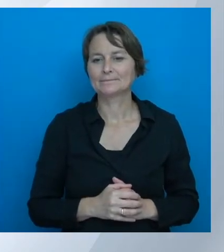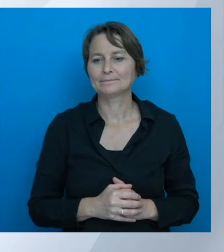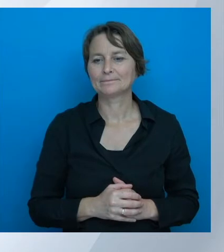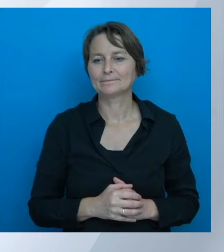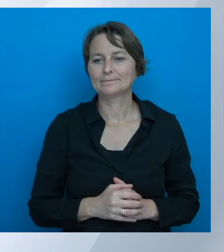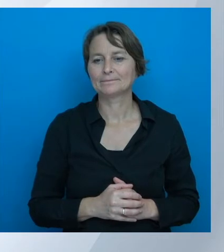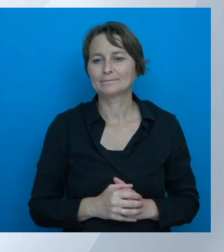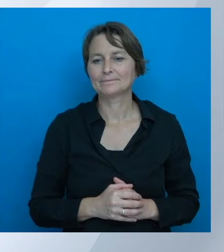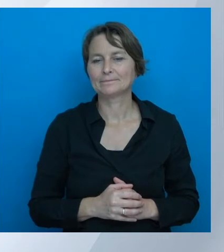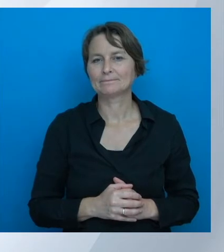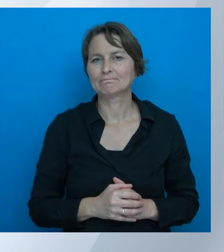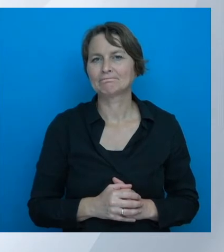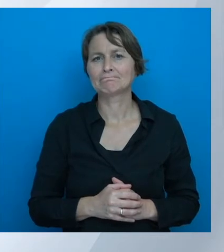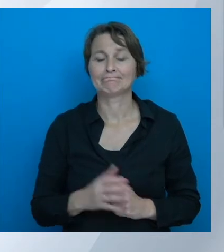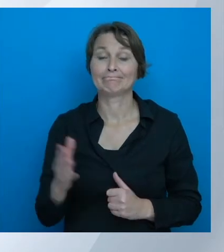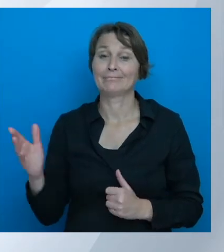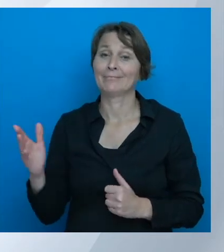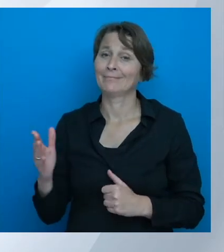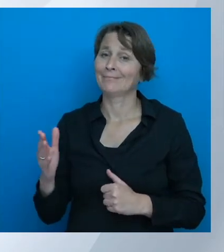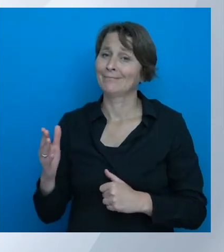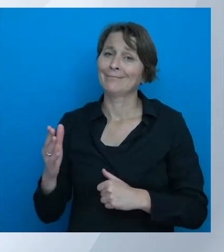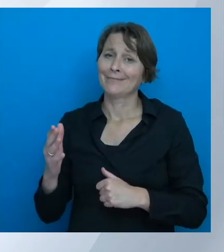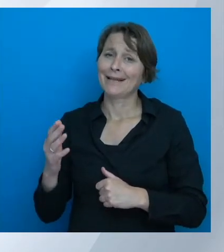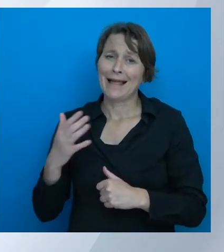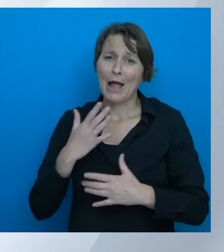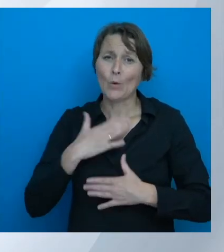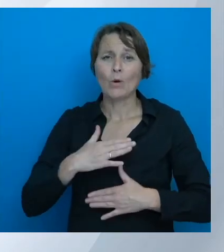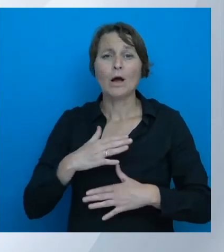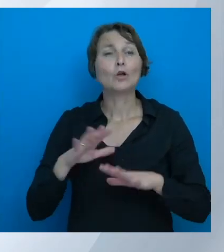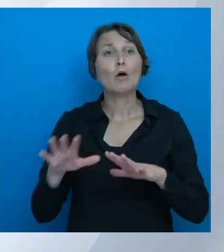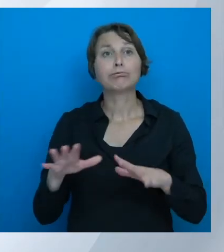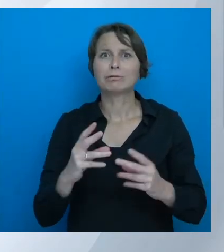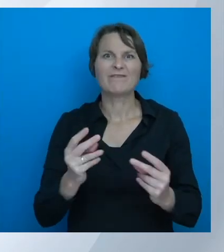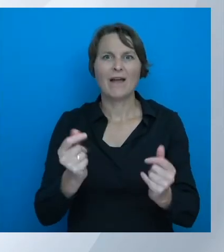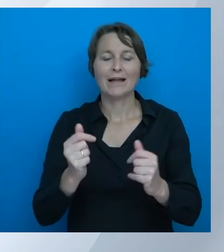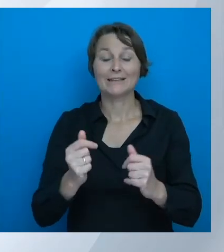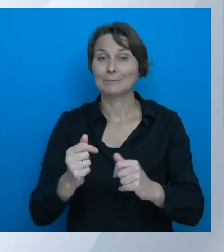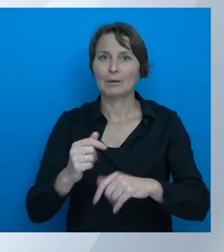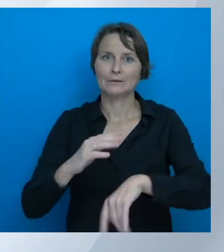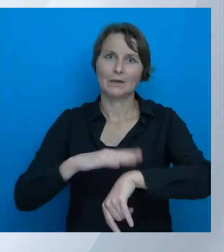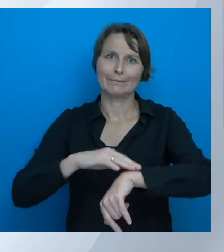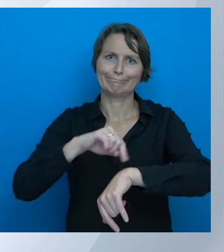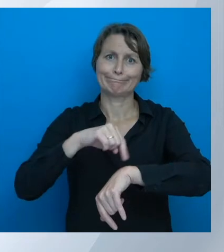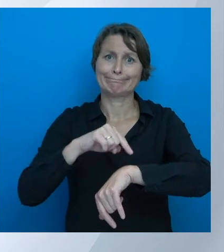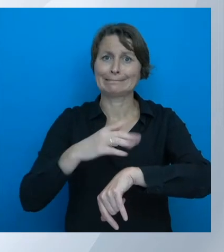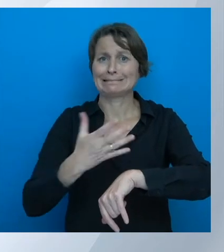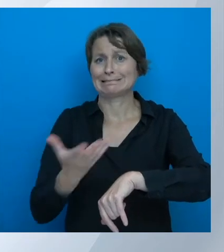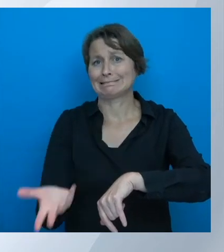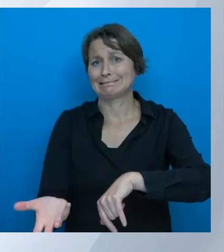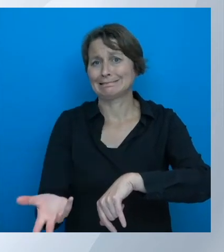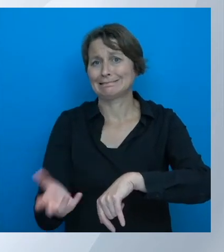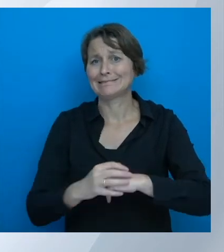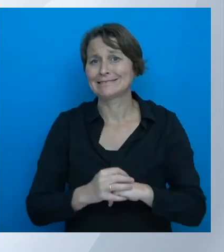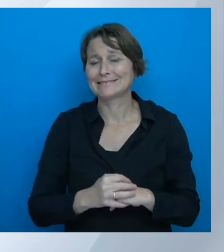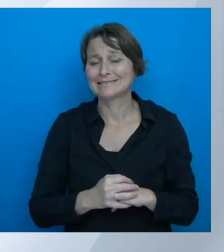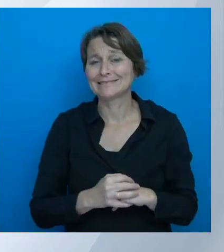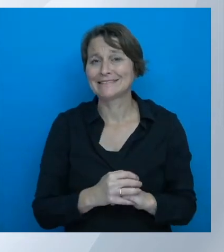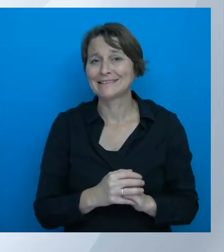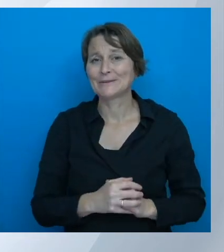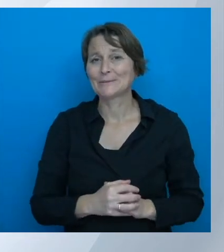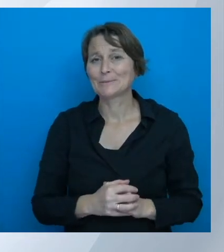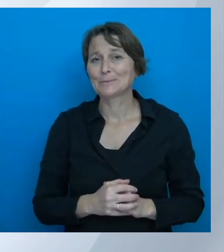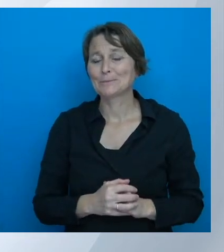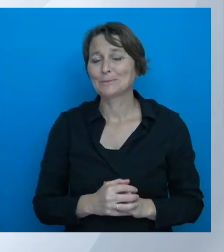And of course this takes much longer than I want it to, because why wouldn't it? Okay, so here we have our